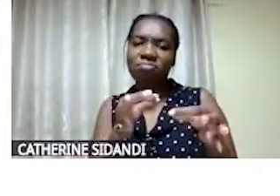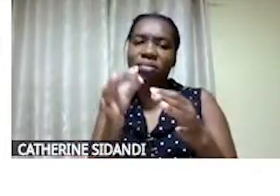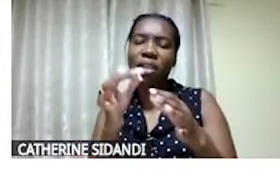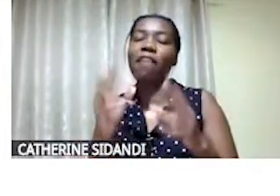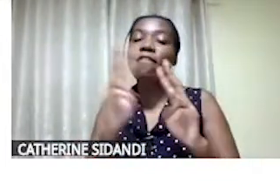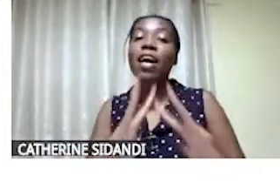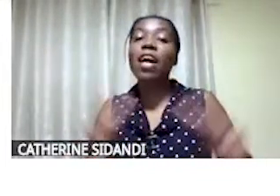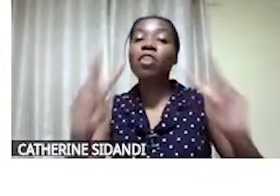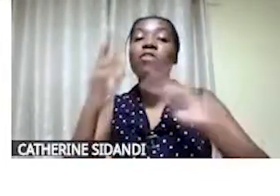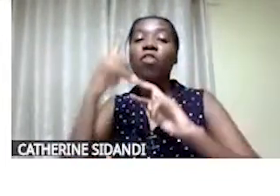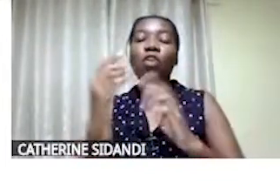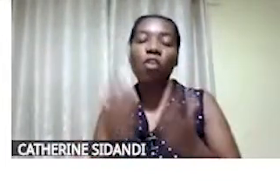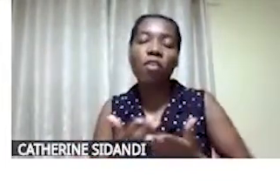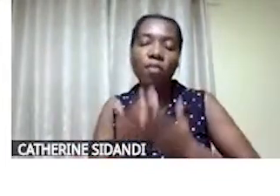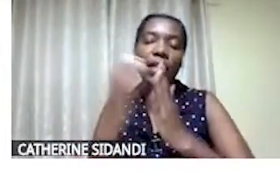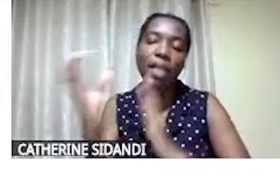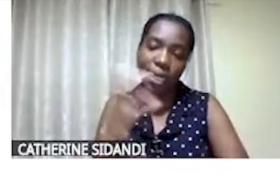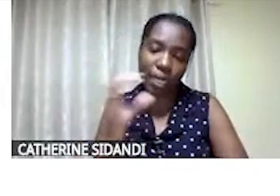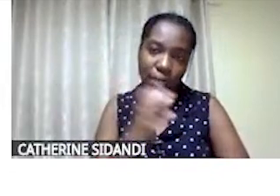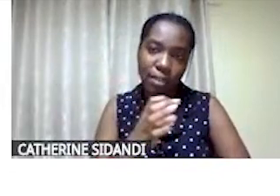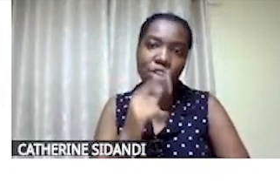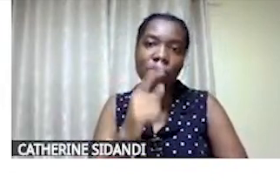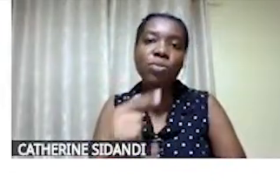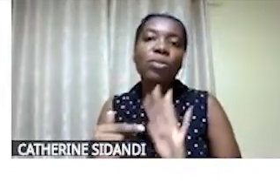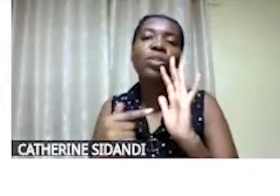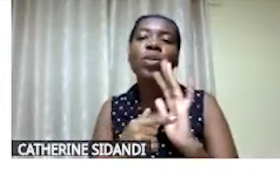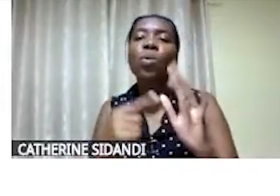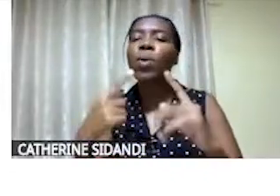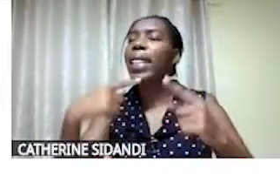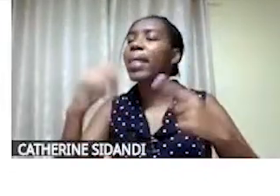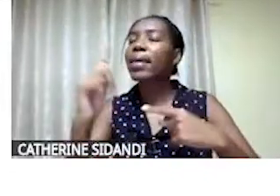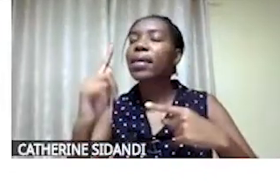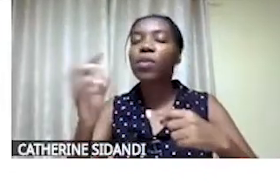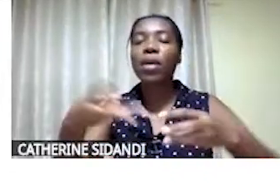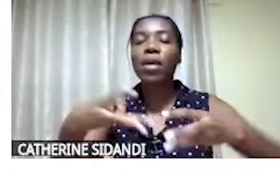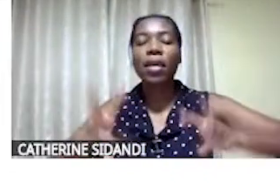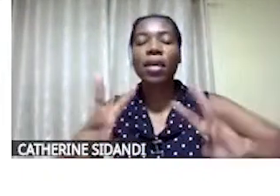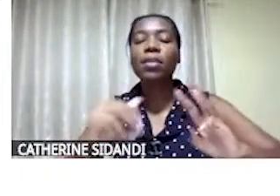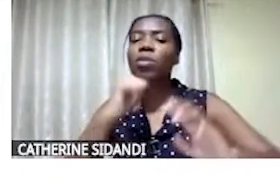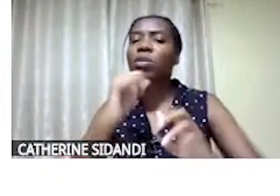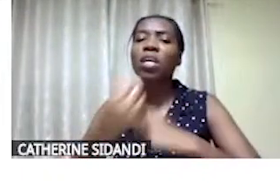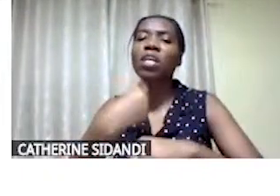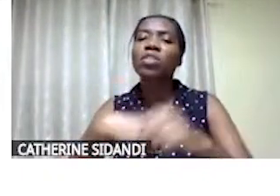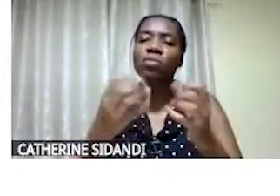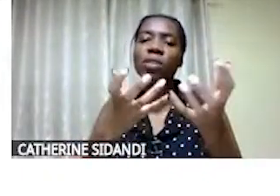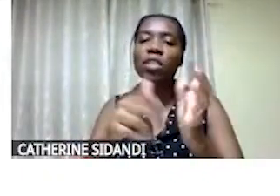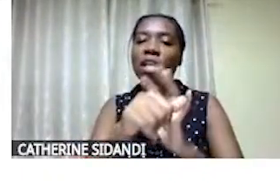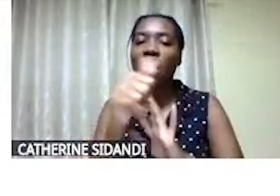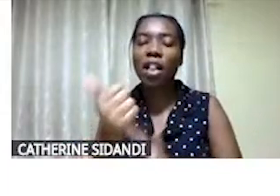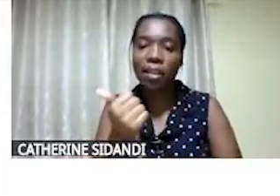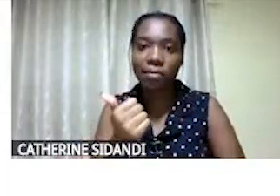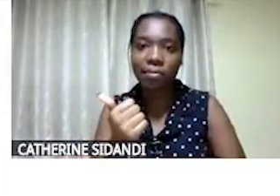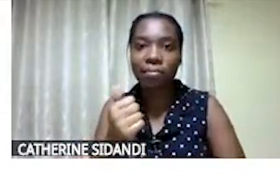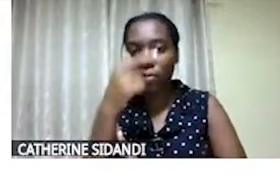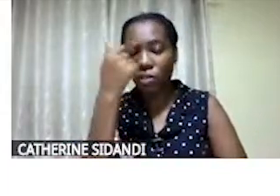You don't want to be, in creating a winning strategy, you don't want to be just another business out there. You want to understand the